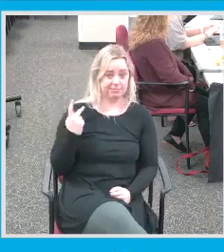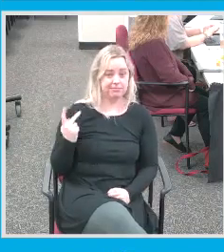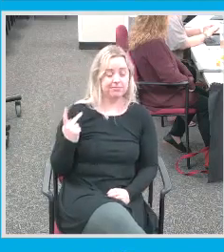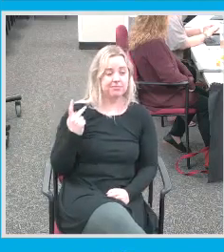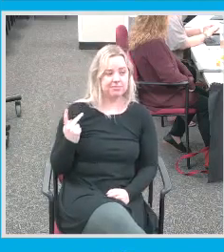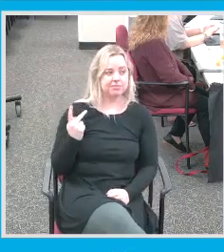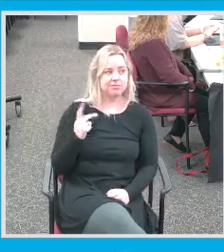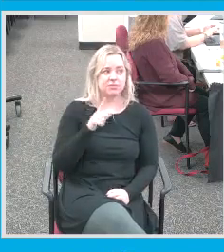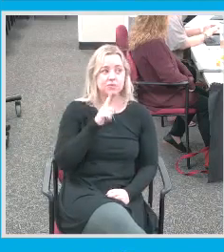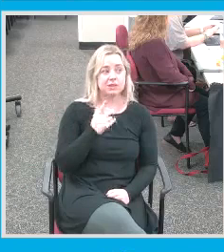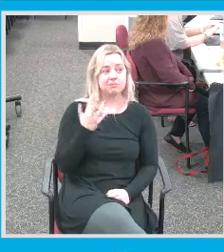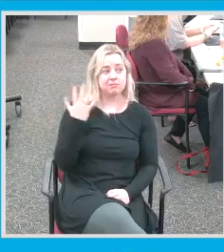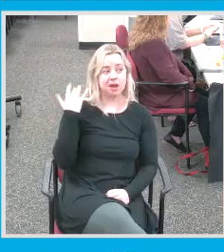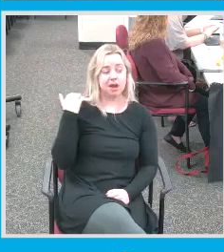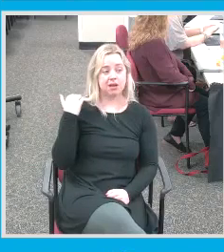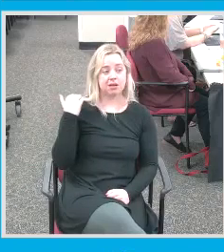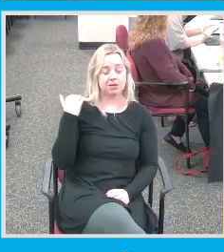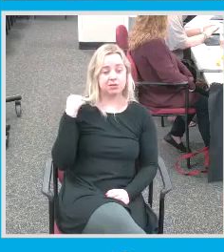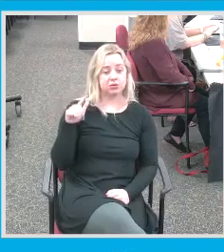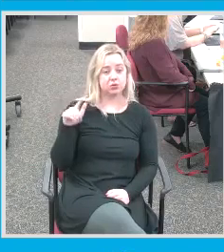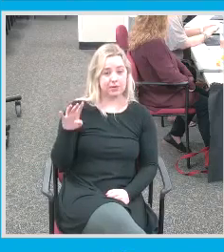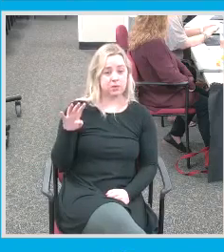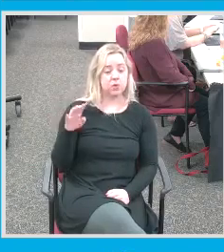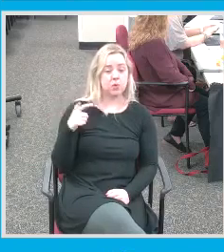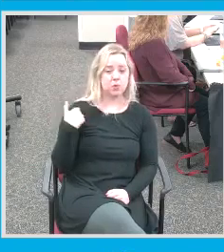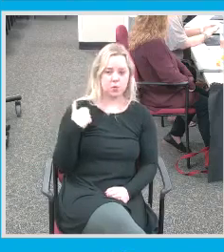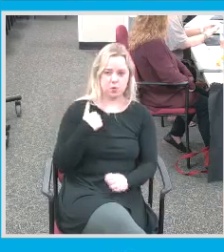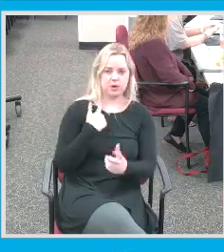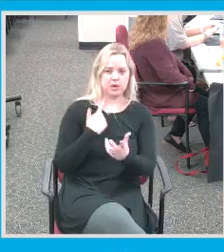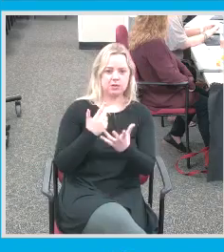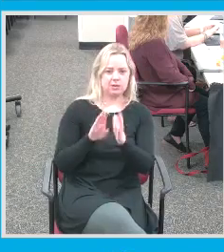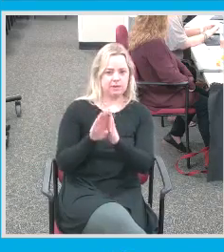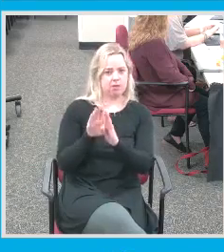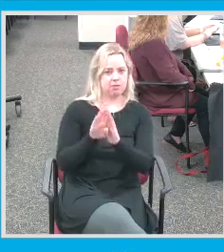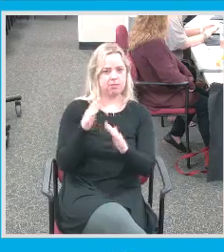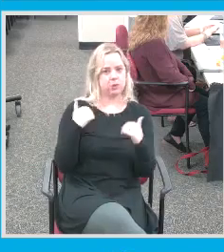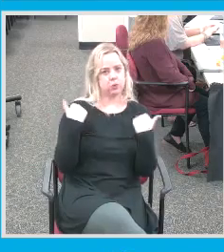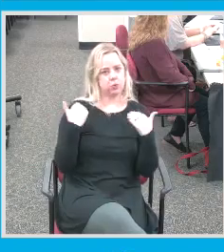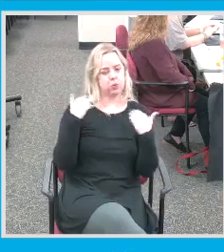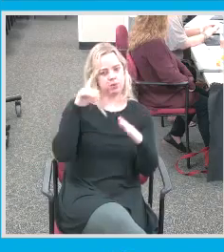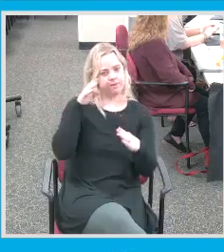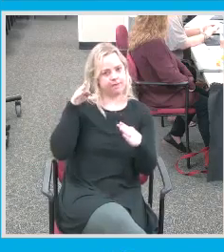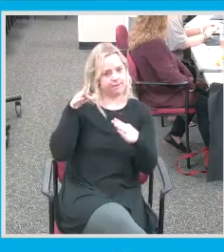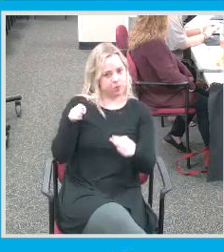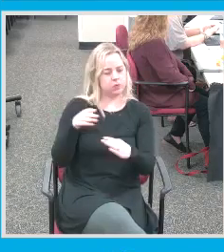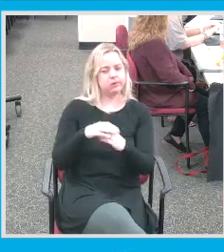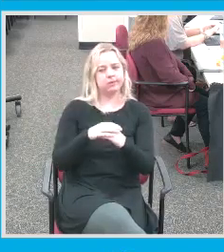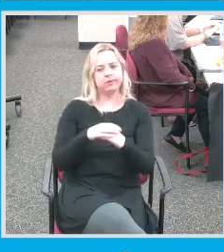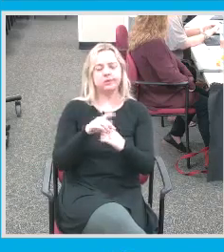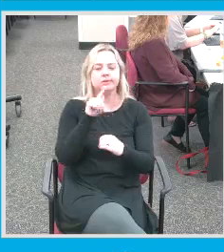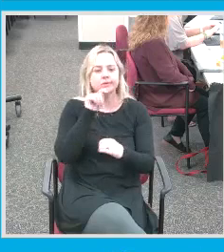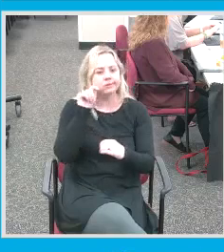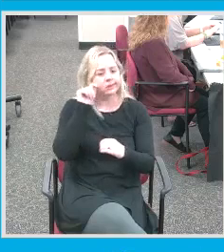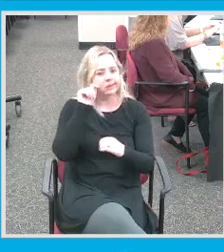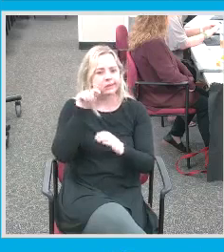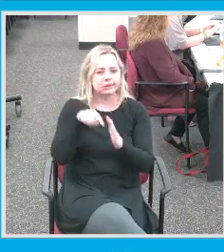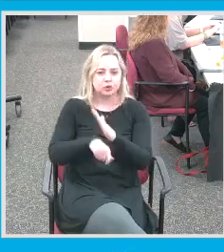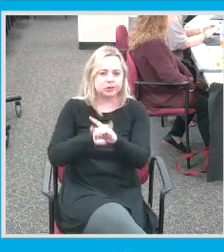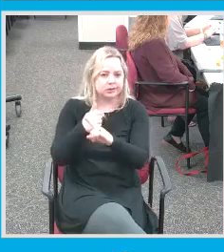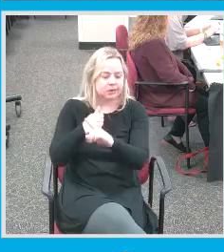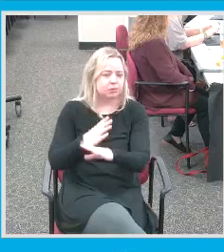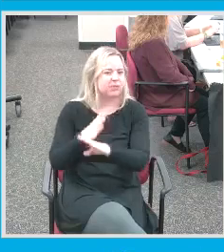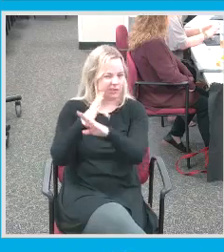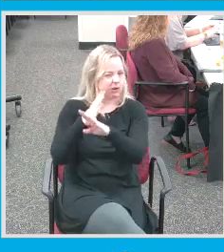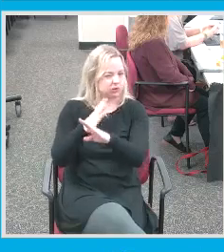back in '24, we're the ones that initiated the development of the youth focus, teen suicide prevention. And prior